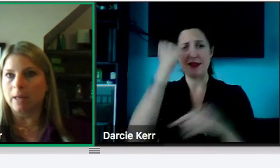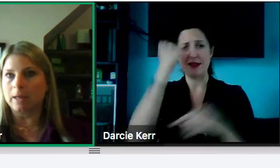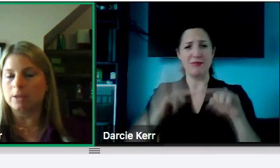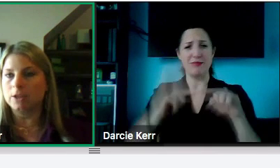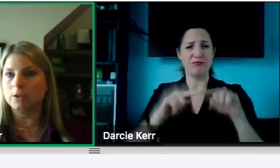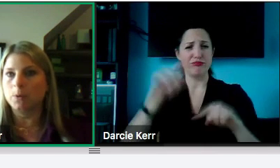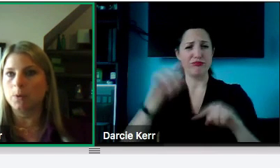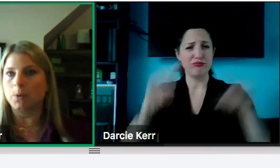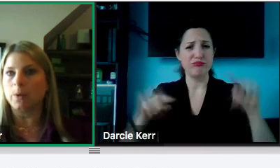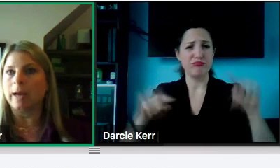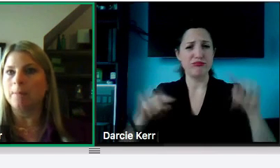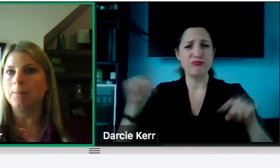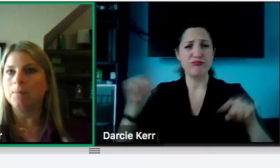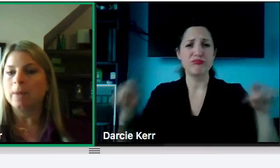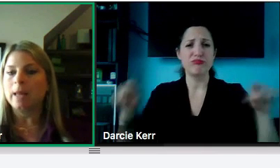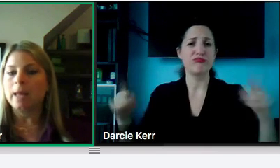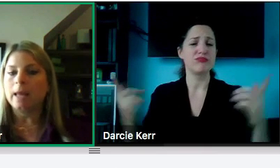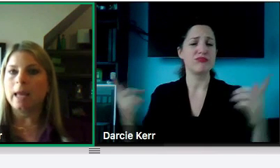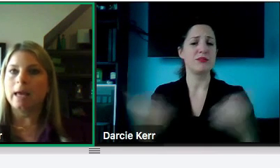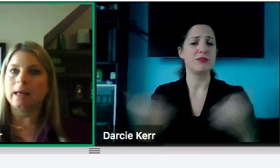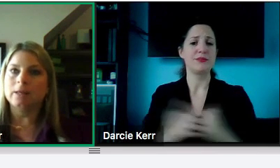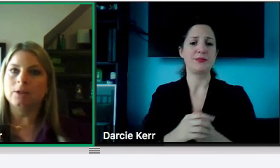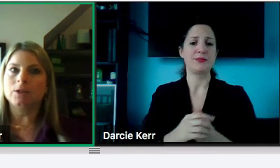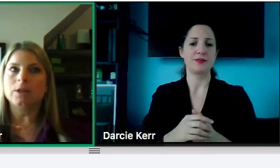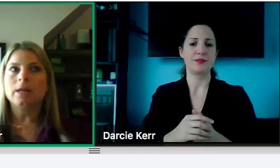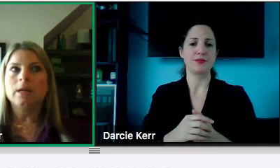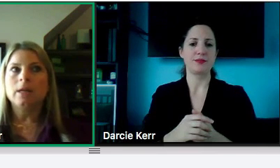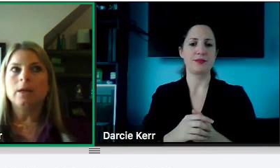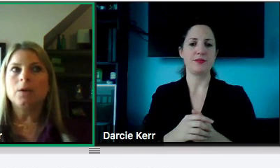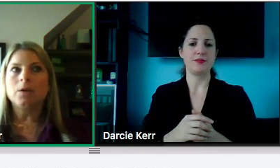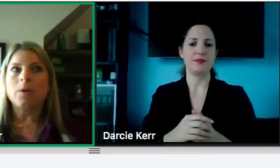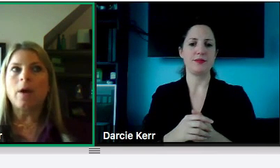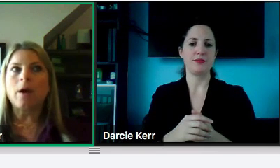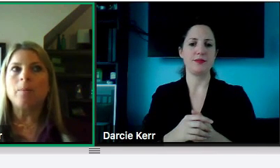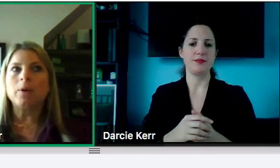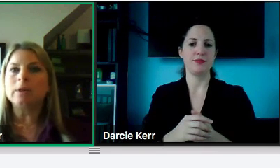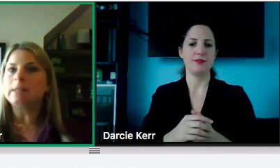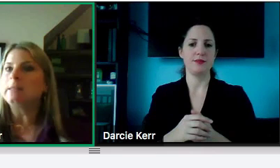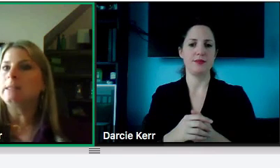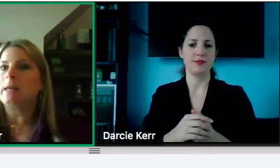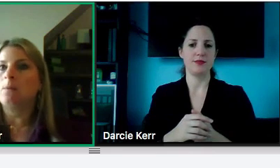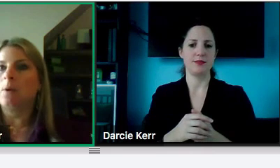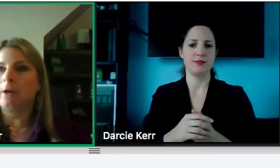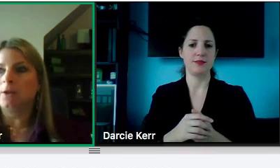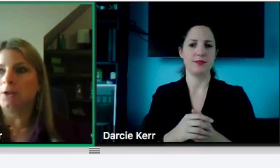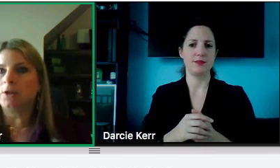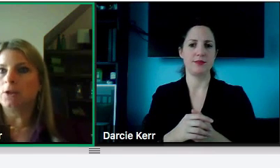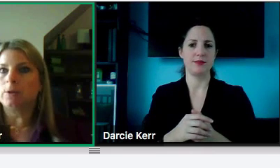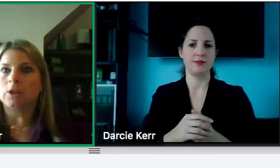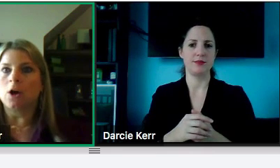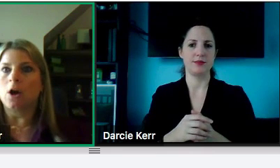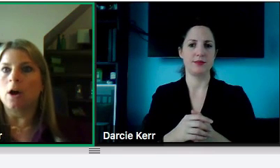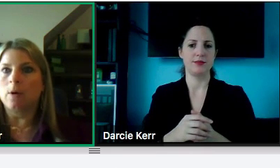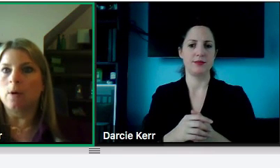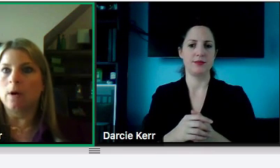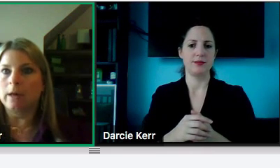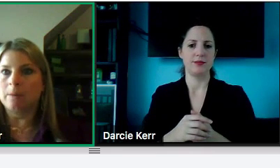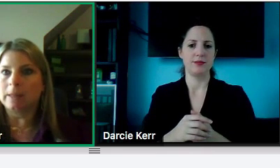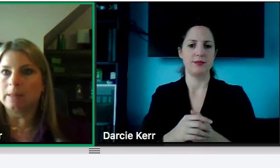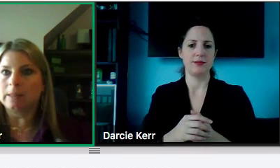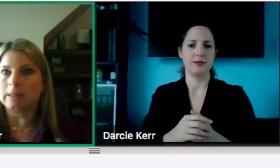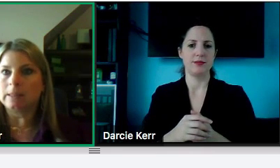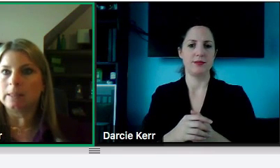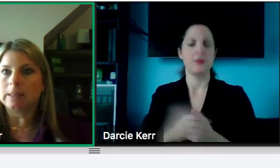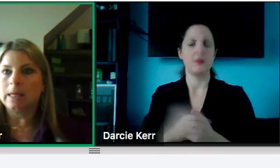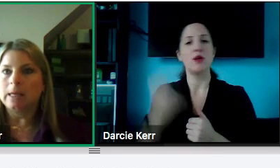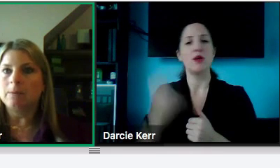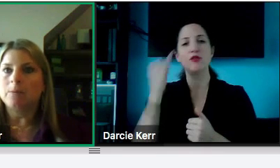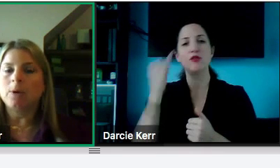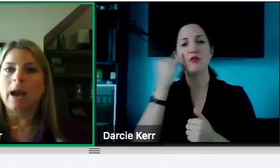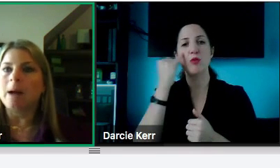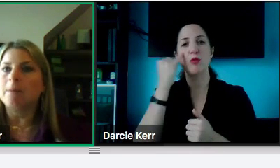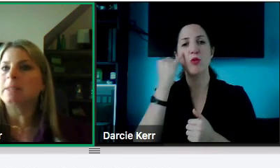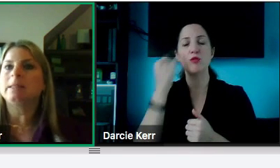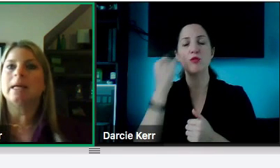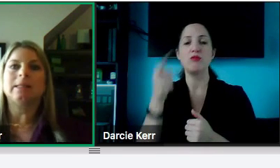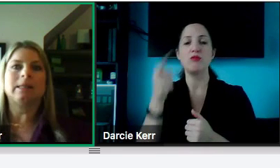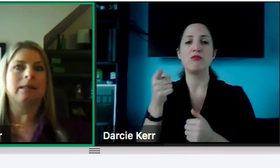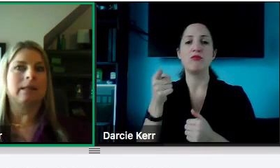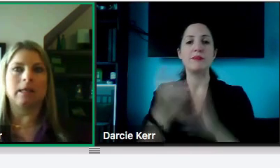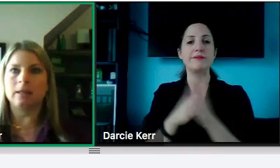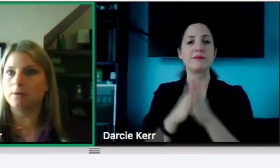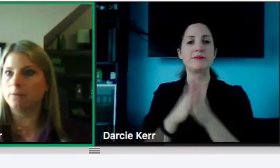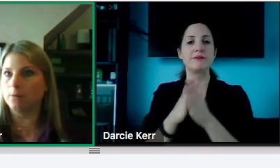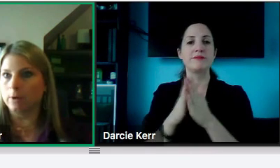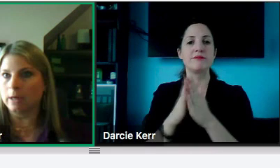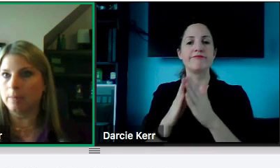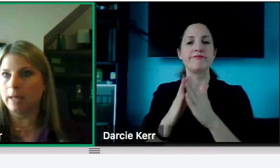people coming into the program. And a person, say, wanting to do a dog walking business